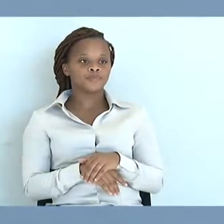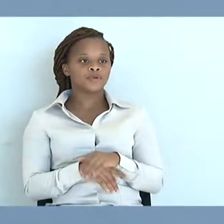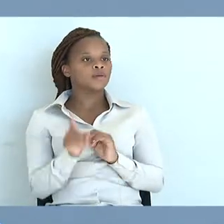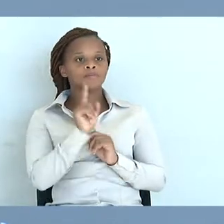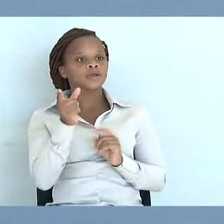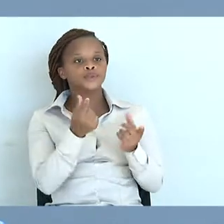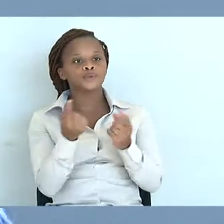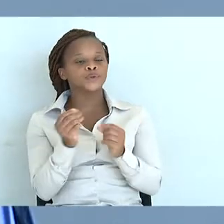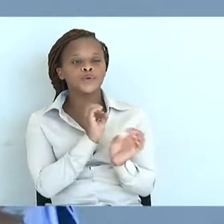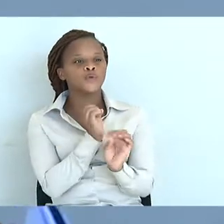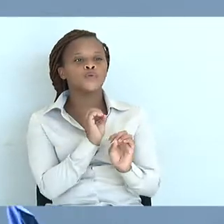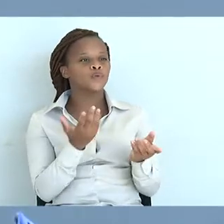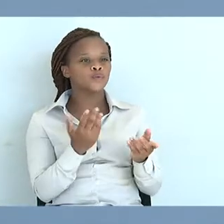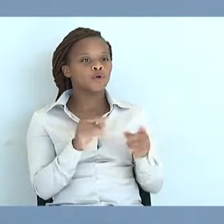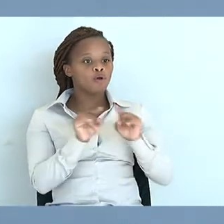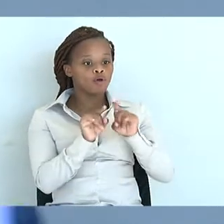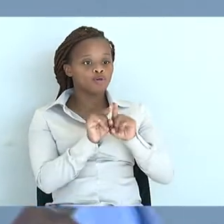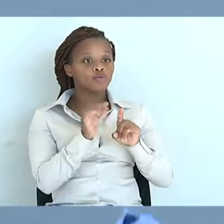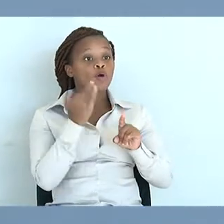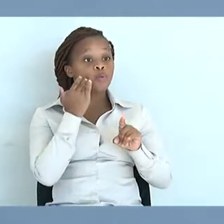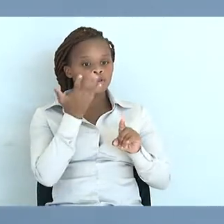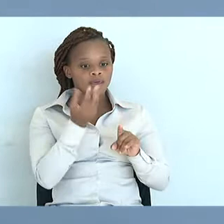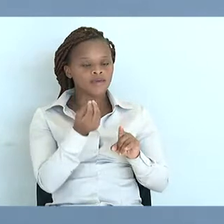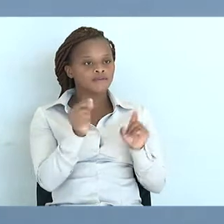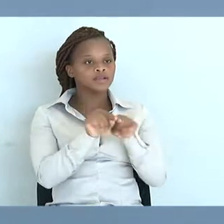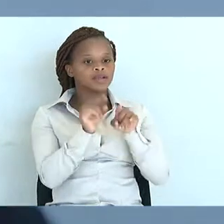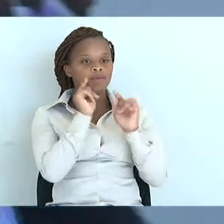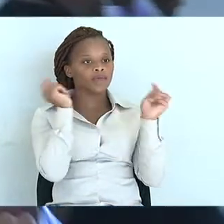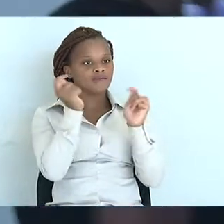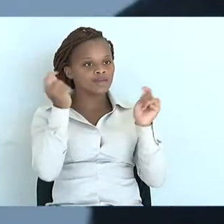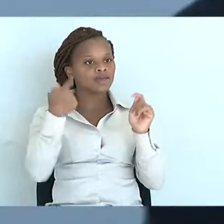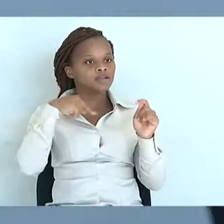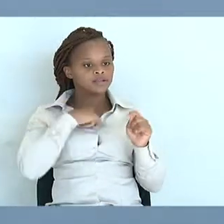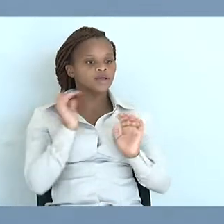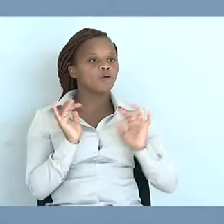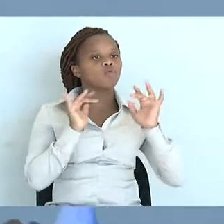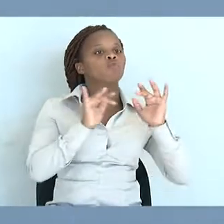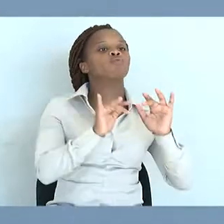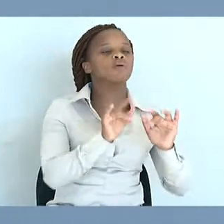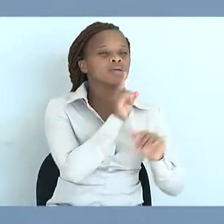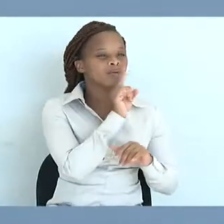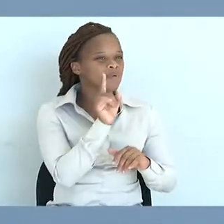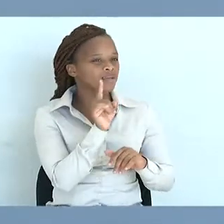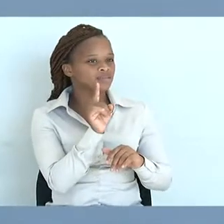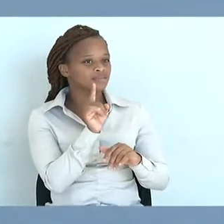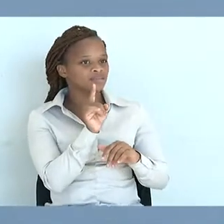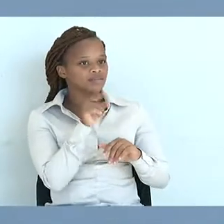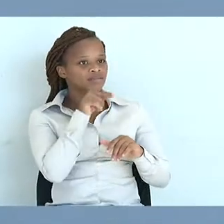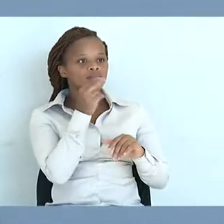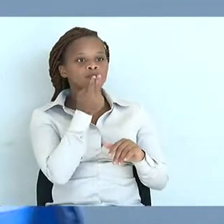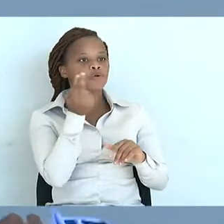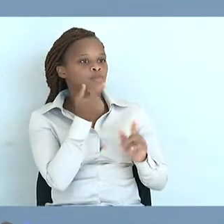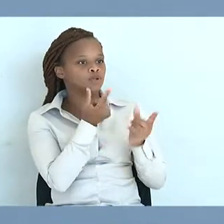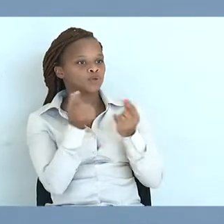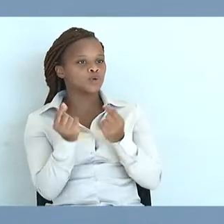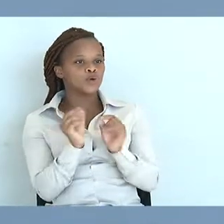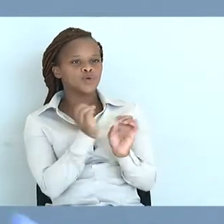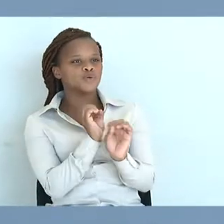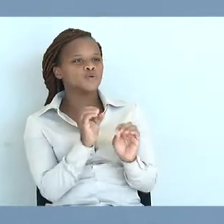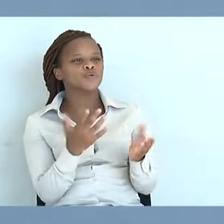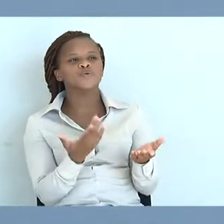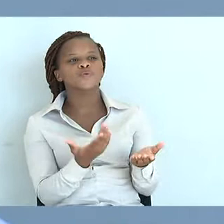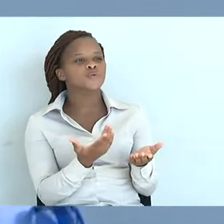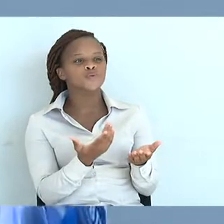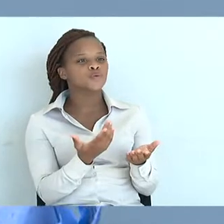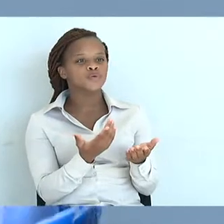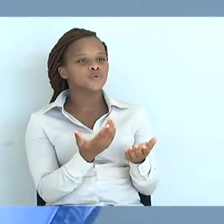programs, the structures that are developed through municipalities and our districts then reframe and restrict